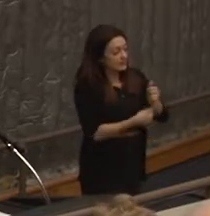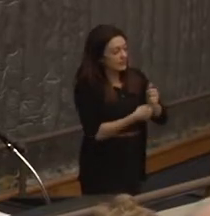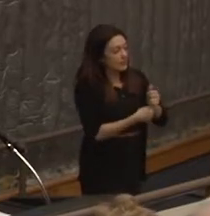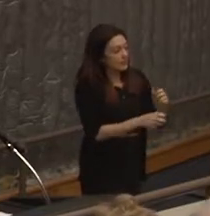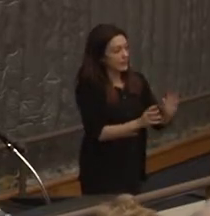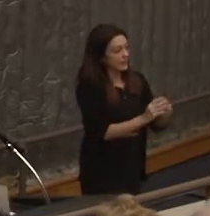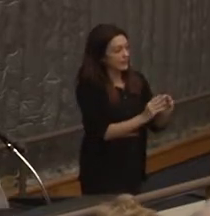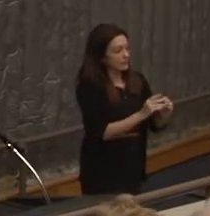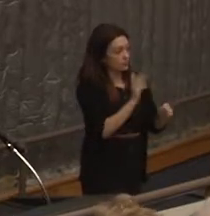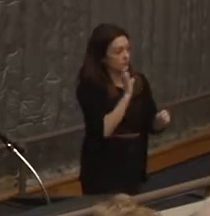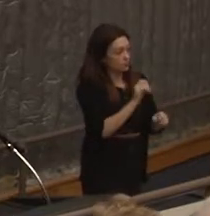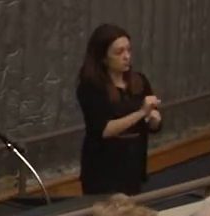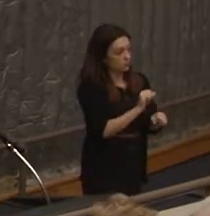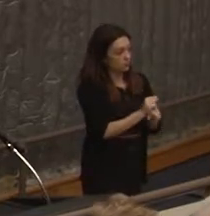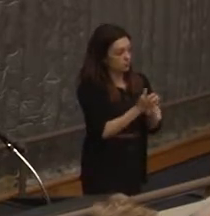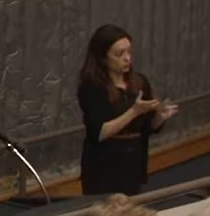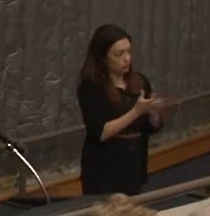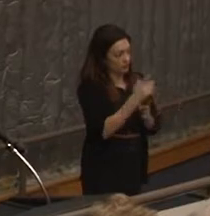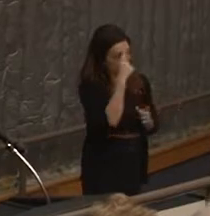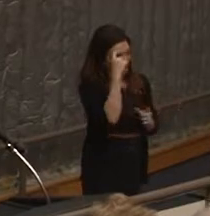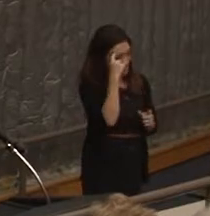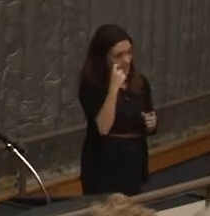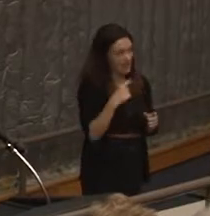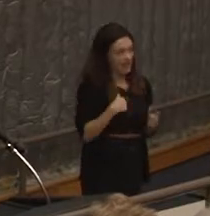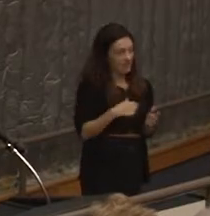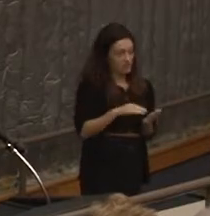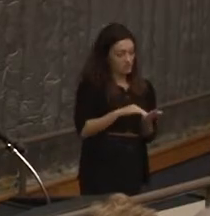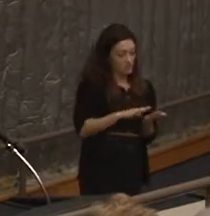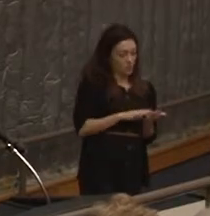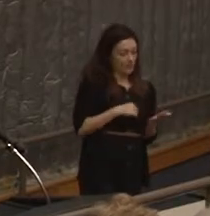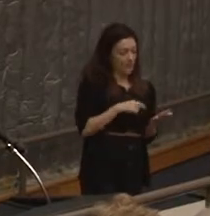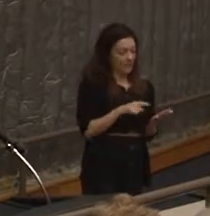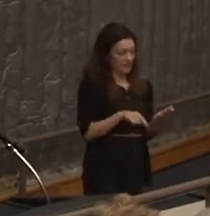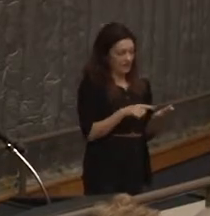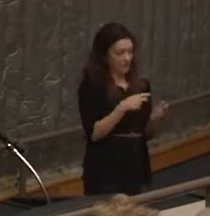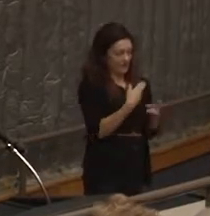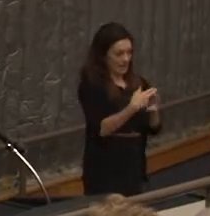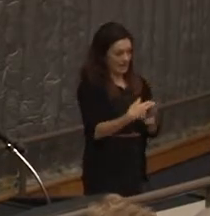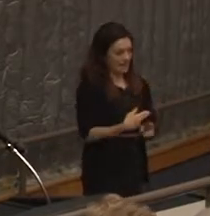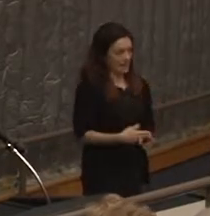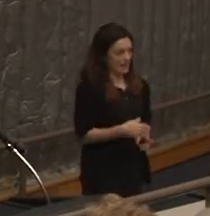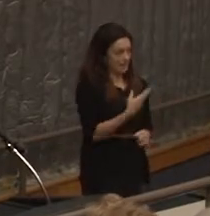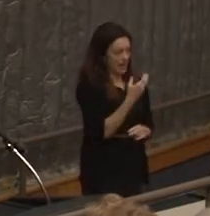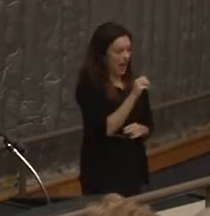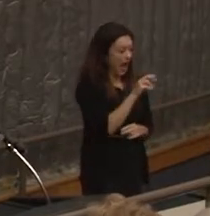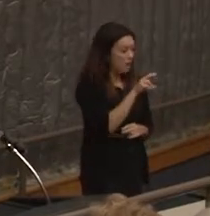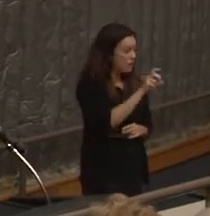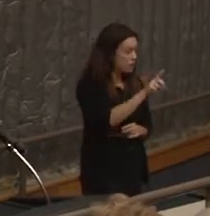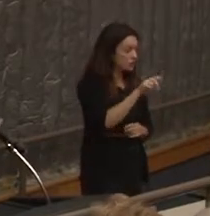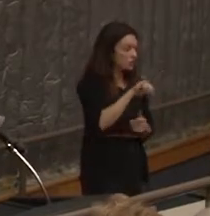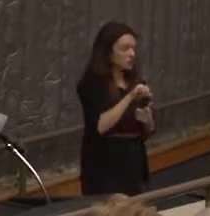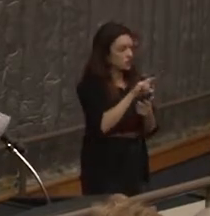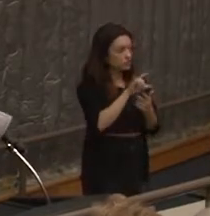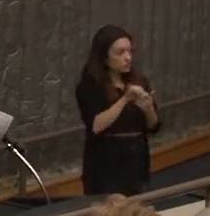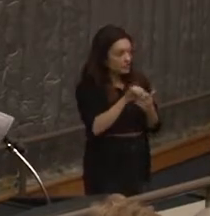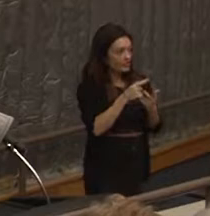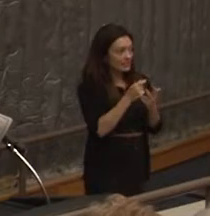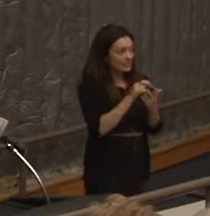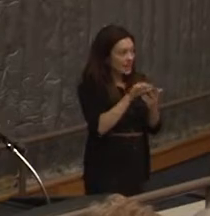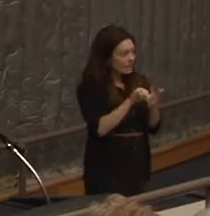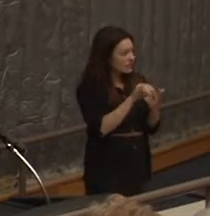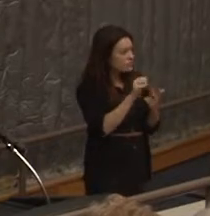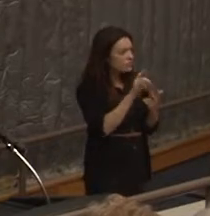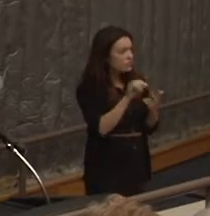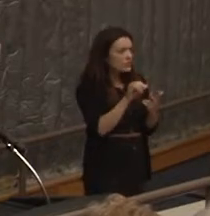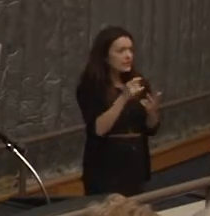thank, make sure I don't forget everybody, as I look up, Howard Tinberg, Judy and Gary, where's Judy